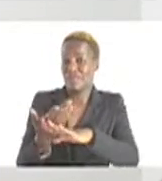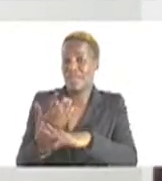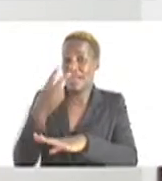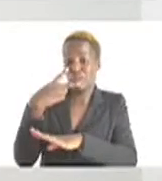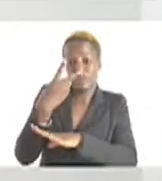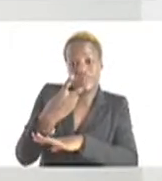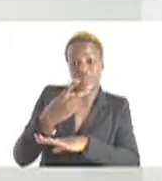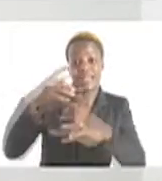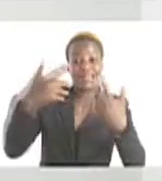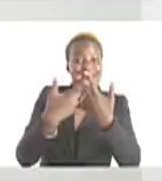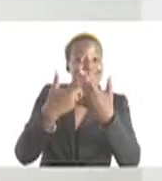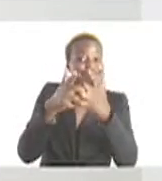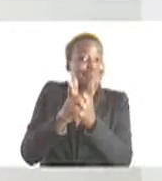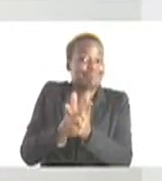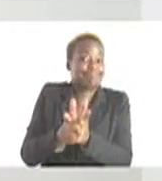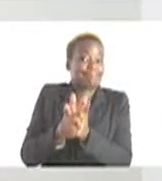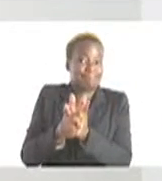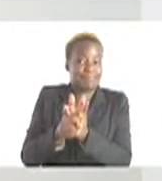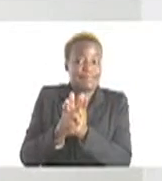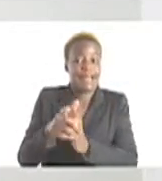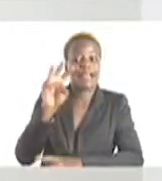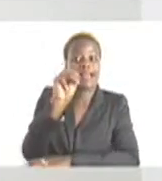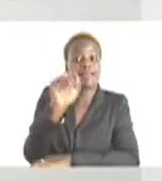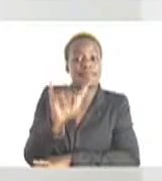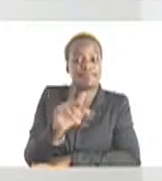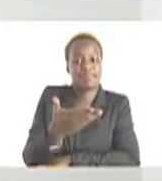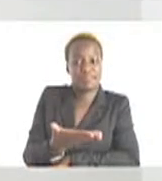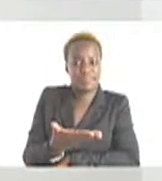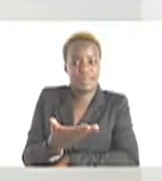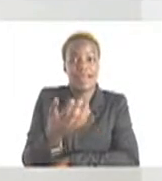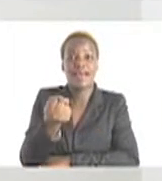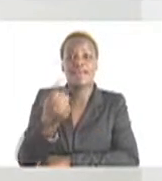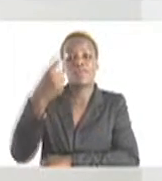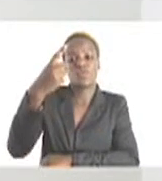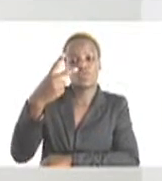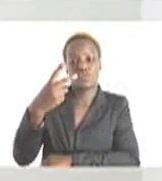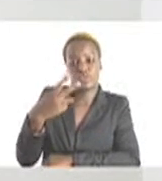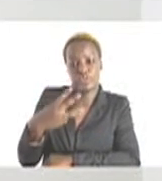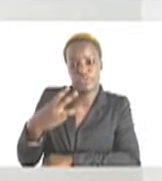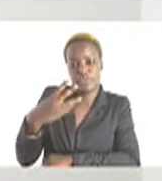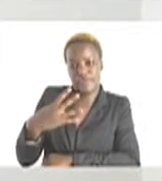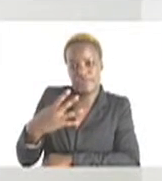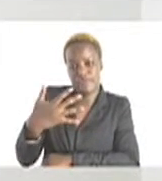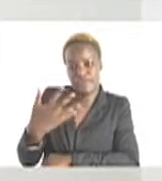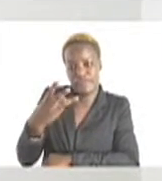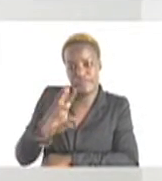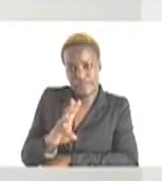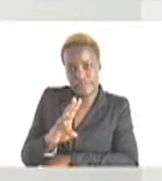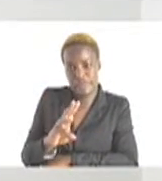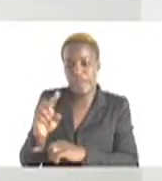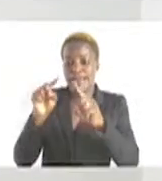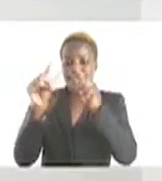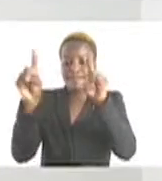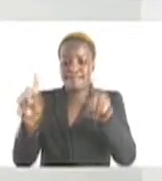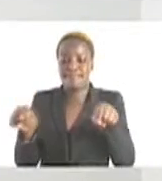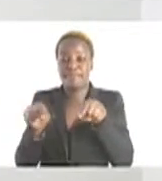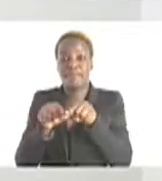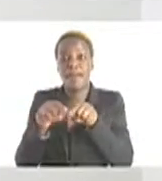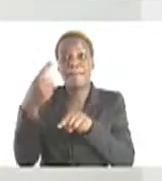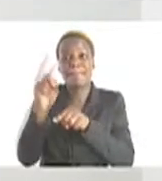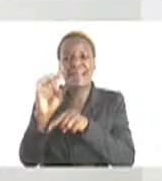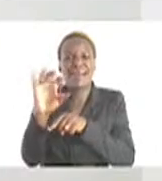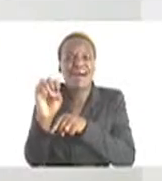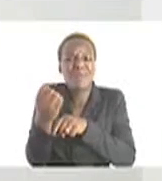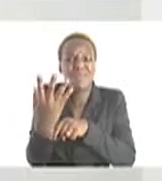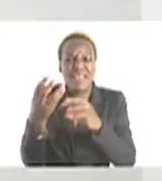look at the Sunday of May, it has 1, 2, 3, 4, 5, 6 boxes. But how